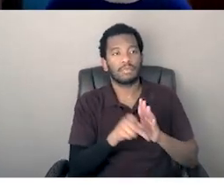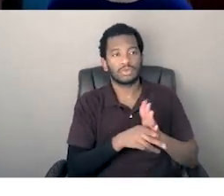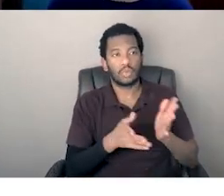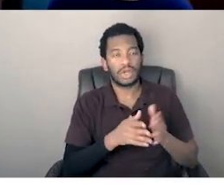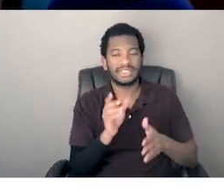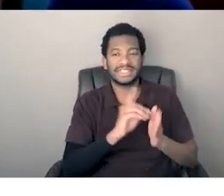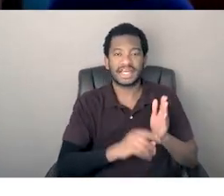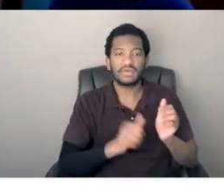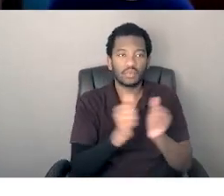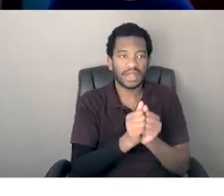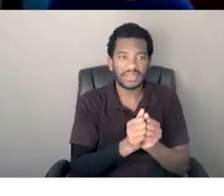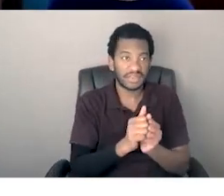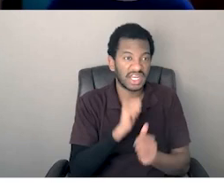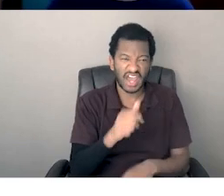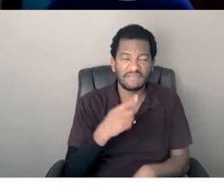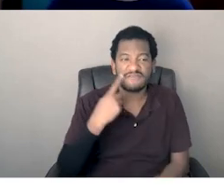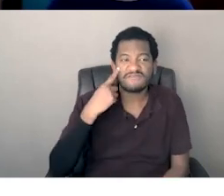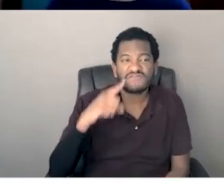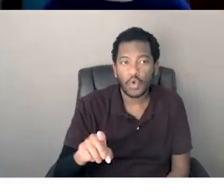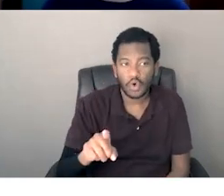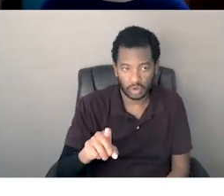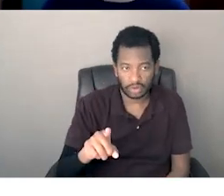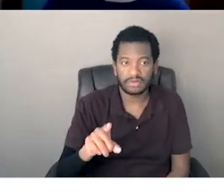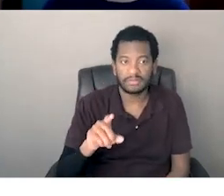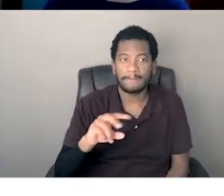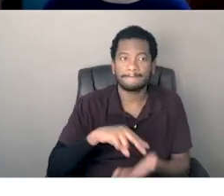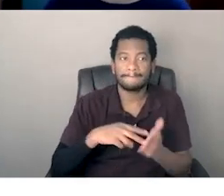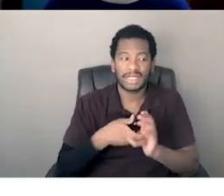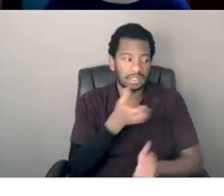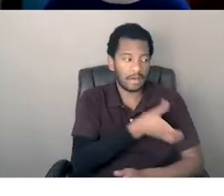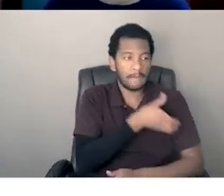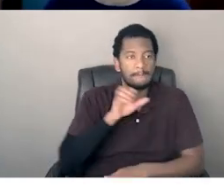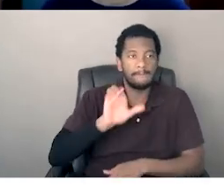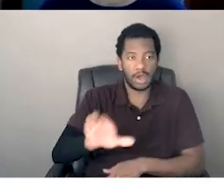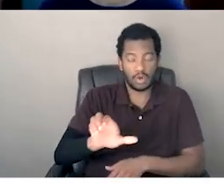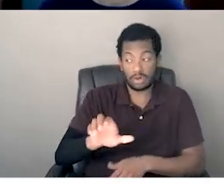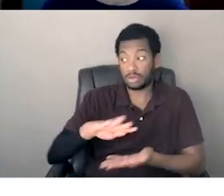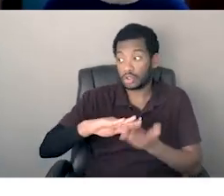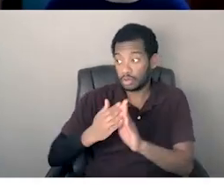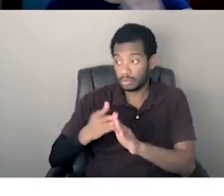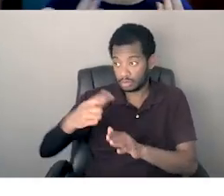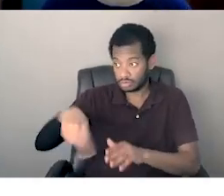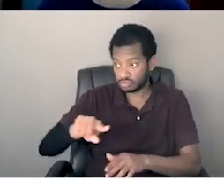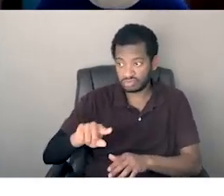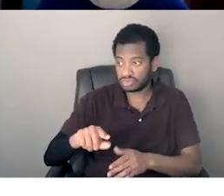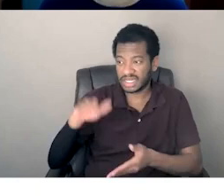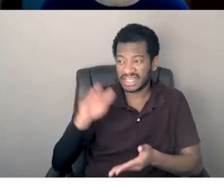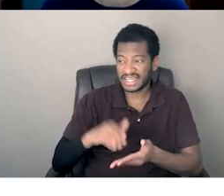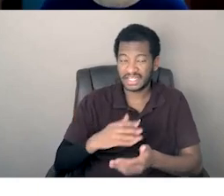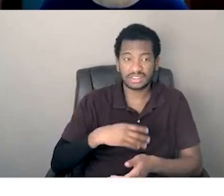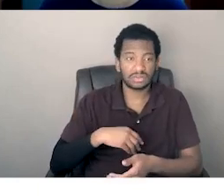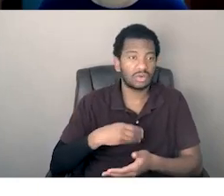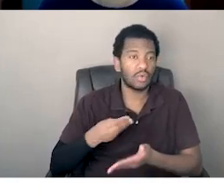this is all about power shifting. Communities that are less wealthy and less white have had power shifted out of